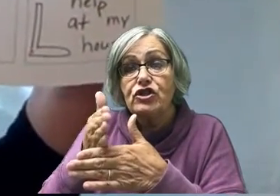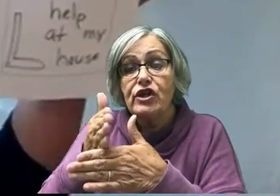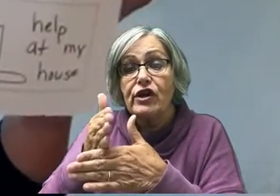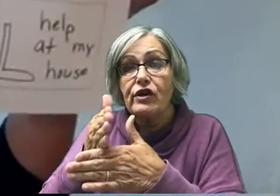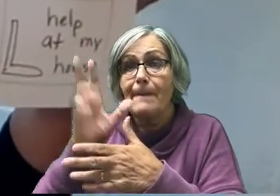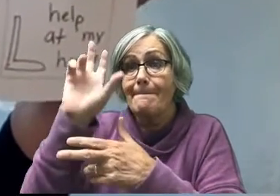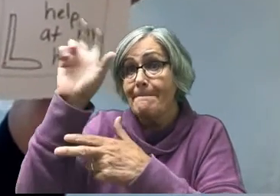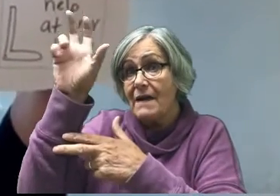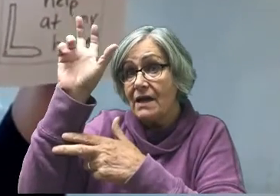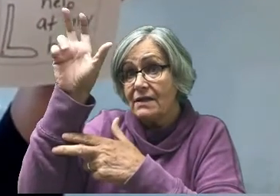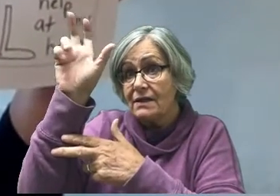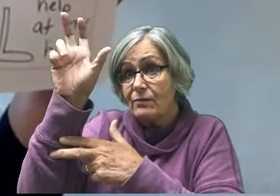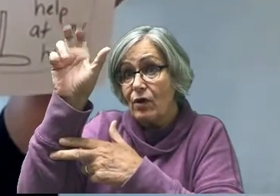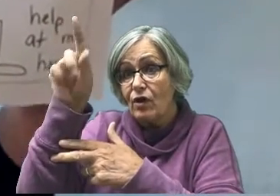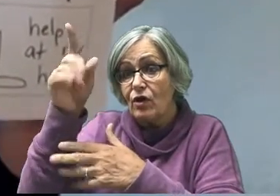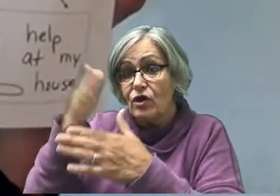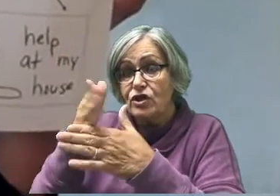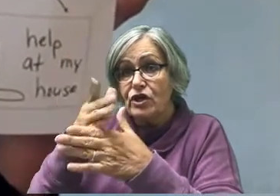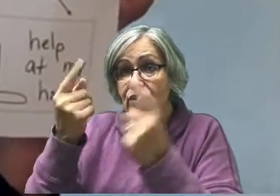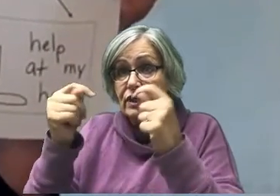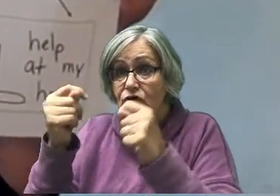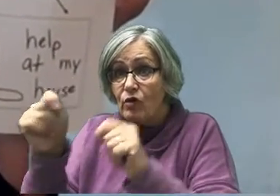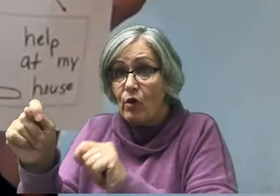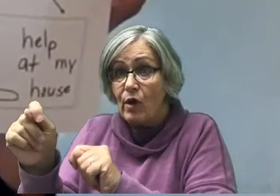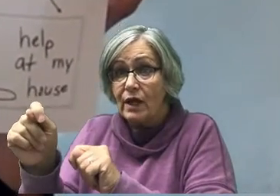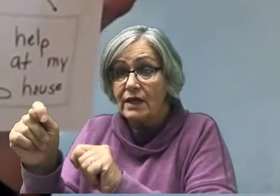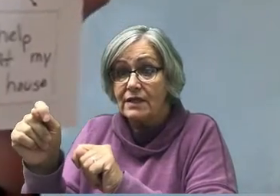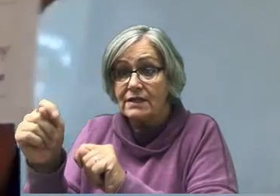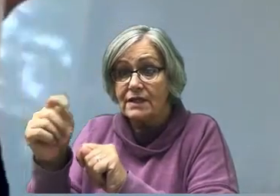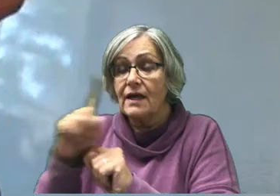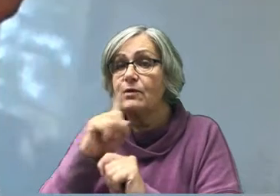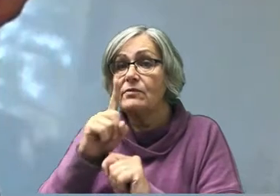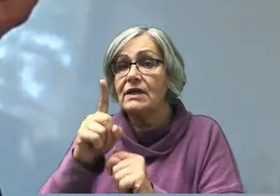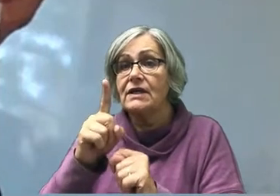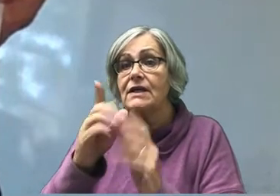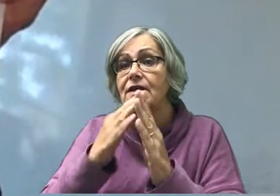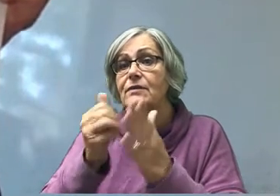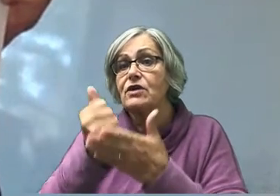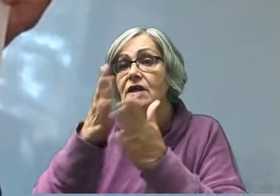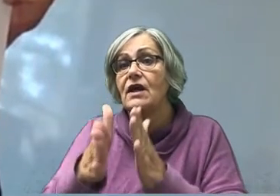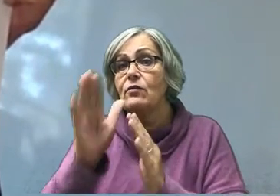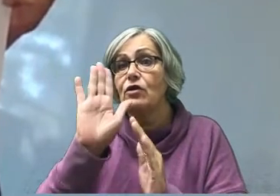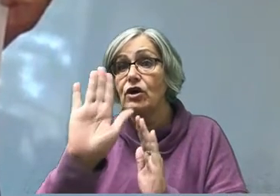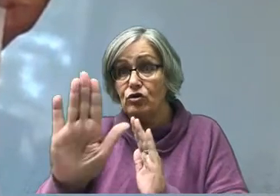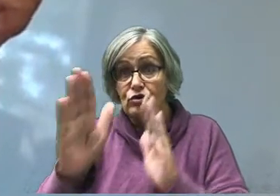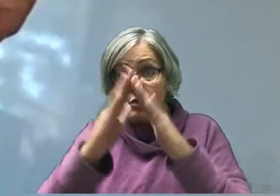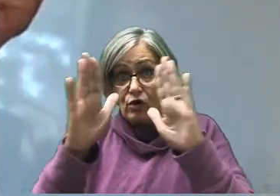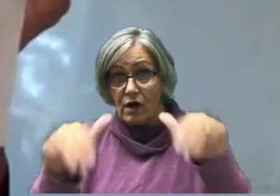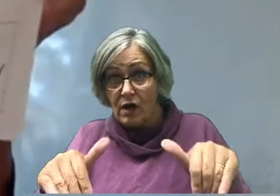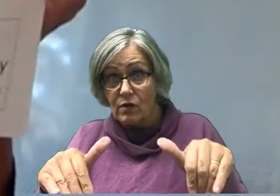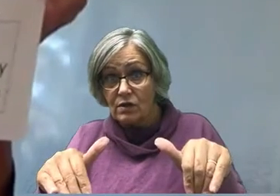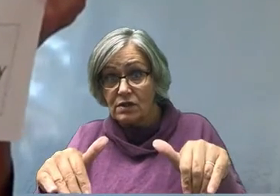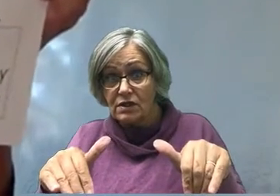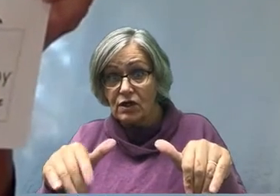Sharing, maybe sharing your basketball hoop or sharing toys. And being a community helper at your house,